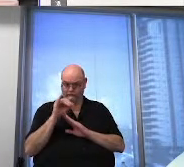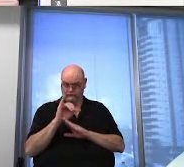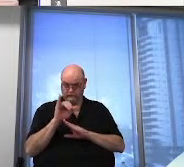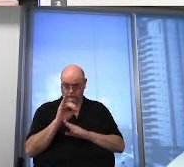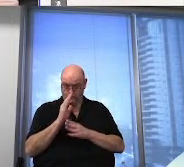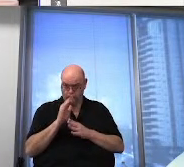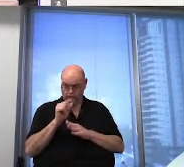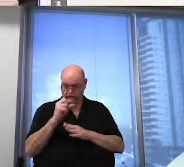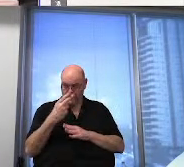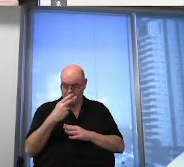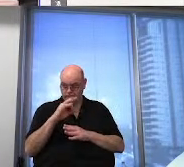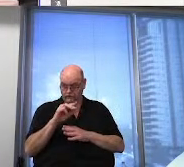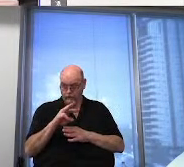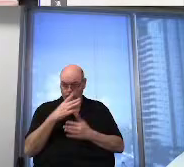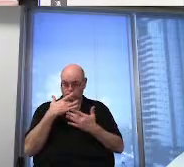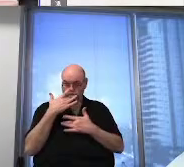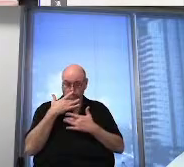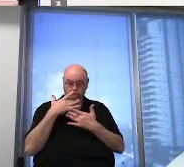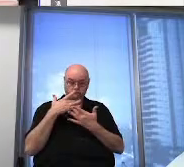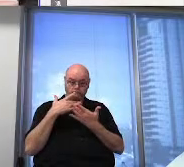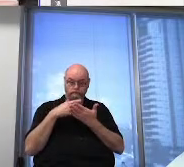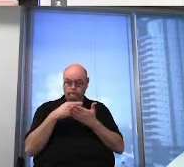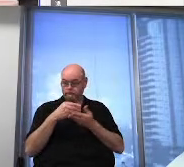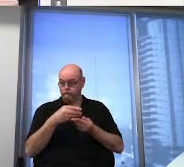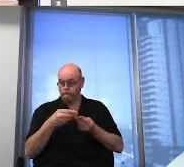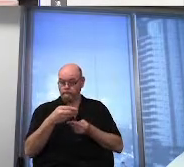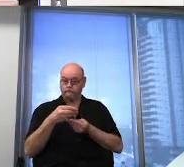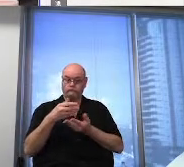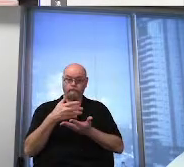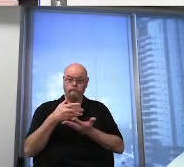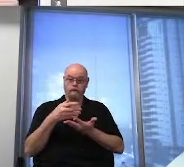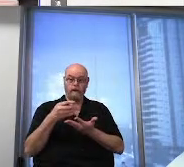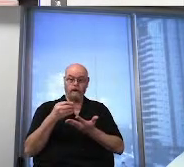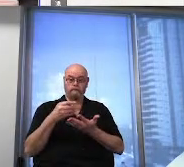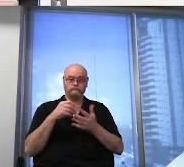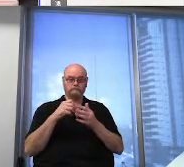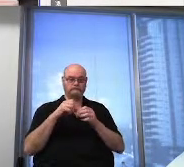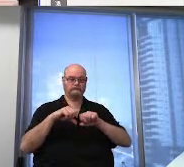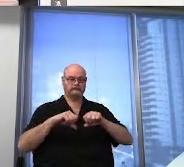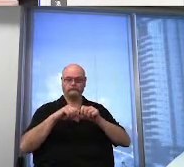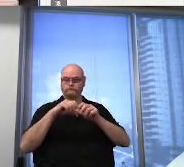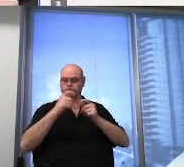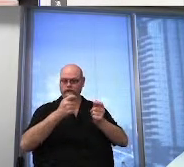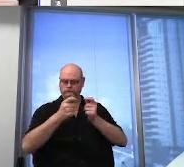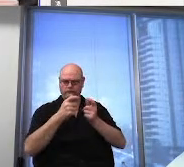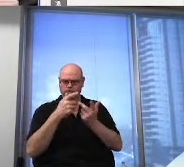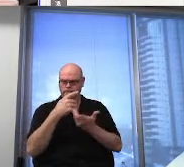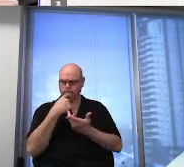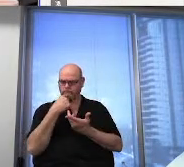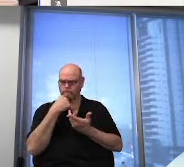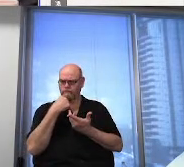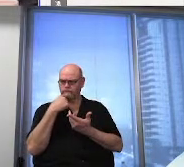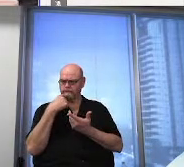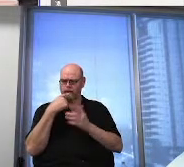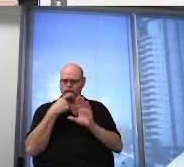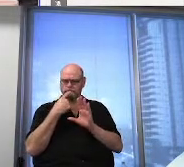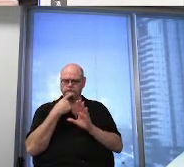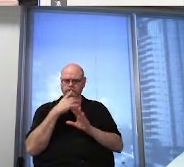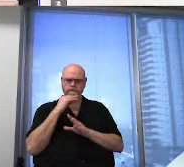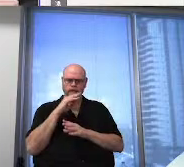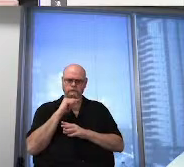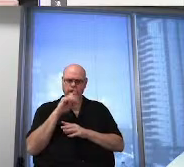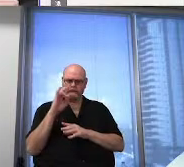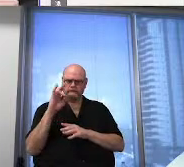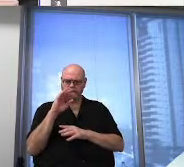have similar cash issues that stalled vegetation management? And if not, what activity was done? I think in your testimony, you talked